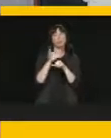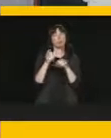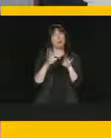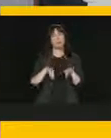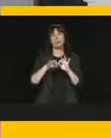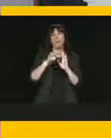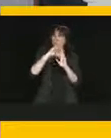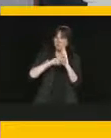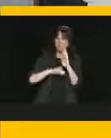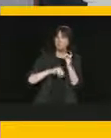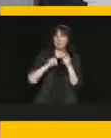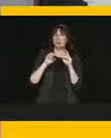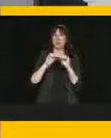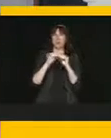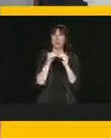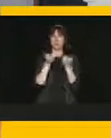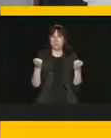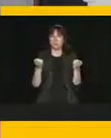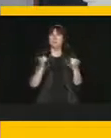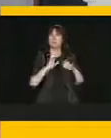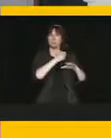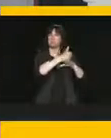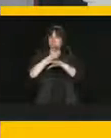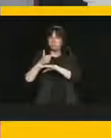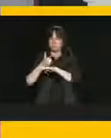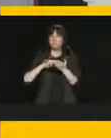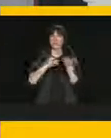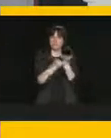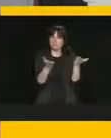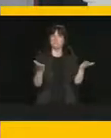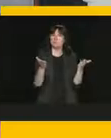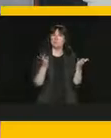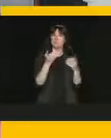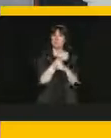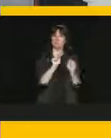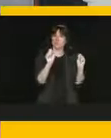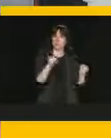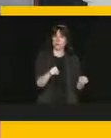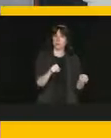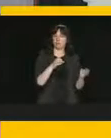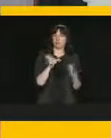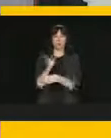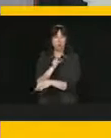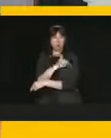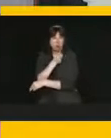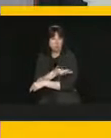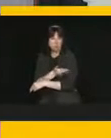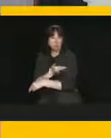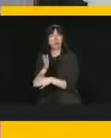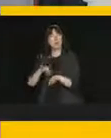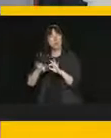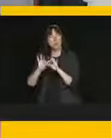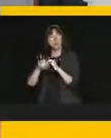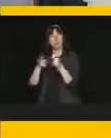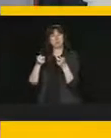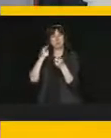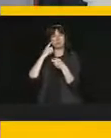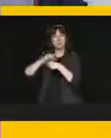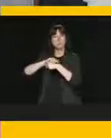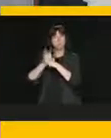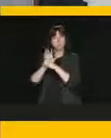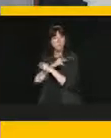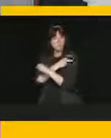and more equipment to keep you safe. And for hospitals, we need to make sure they can continue to cope not just for COVID-19